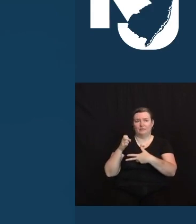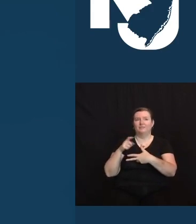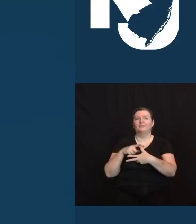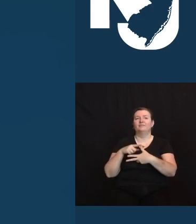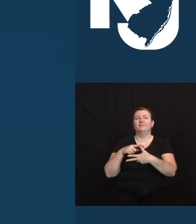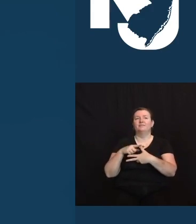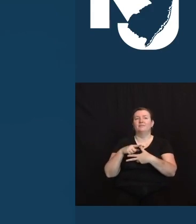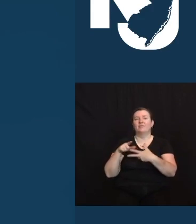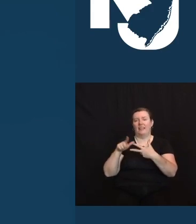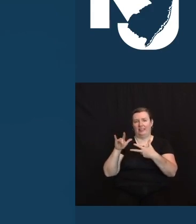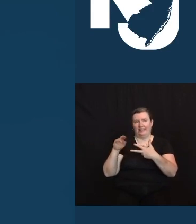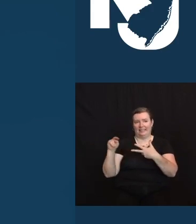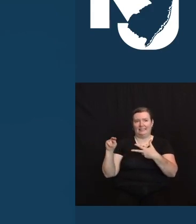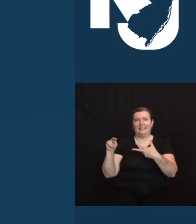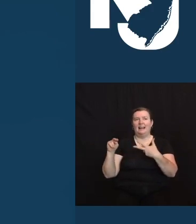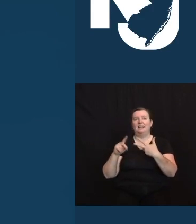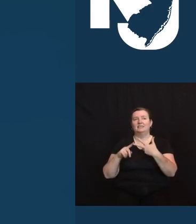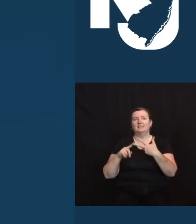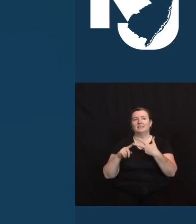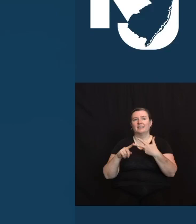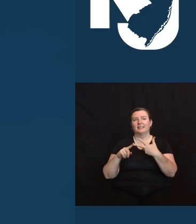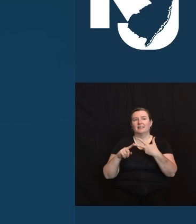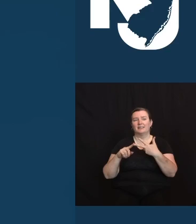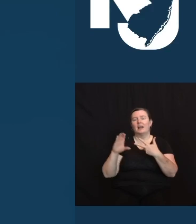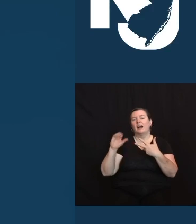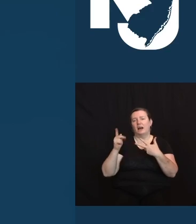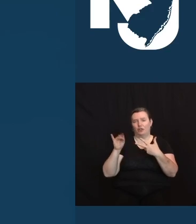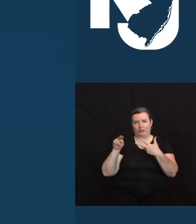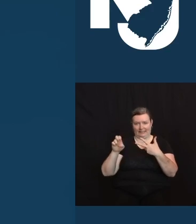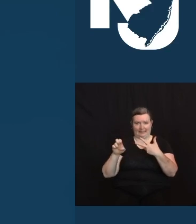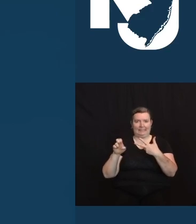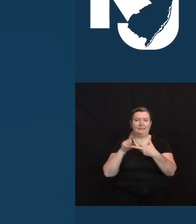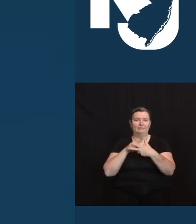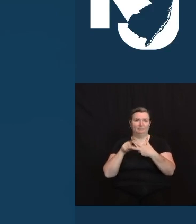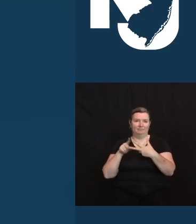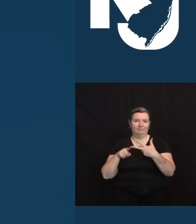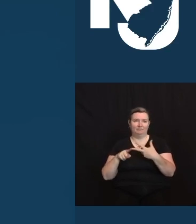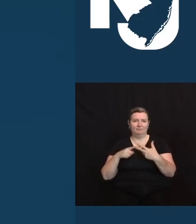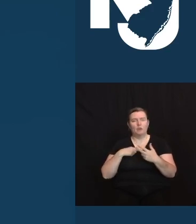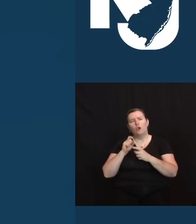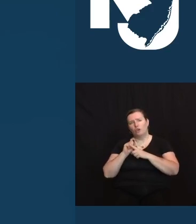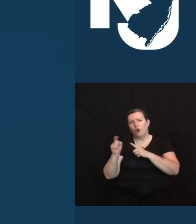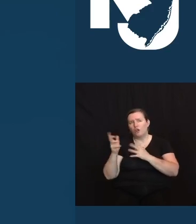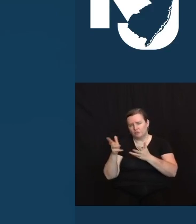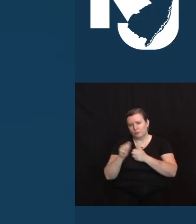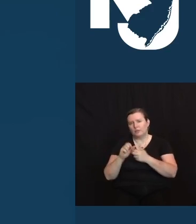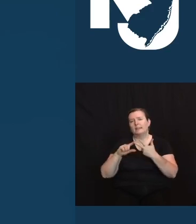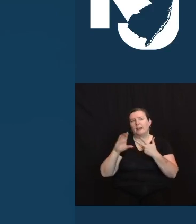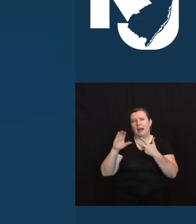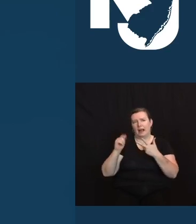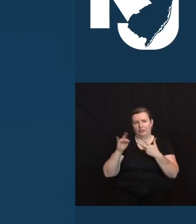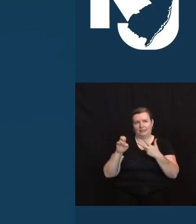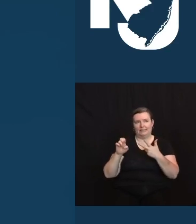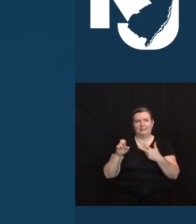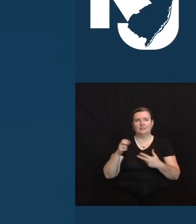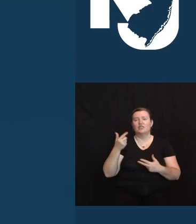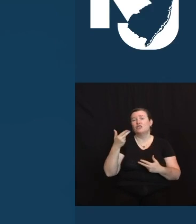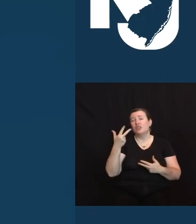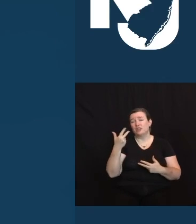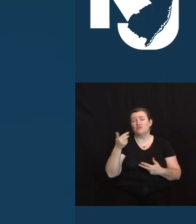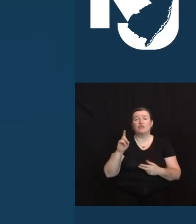as Kathy, and I had the great honor of speaking with Kathy yesterday, and their families, including 3 granddaughters and 5